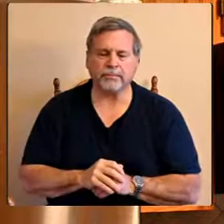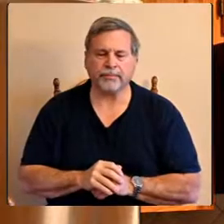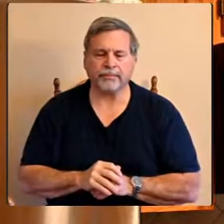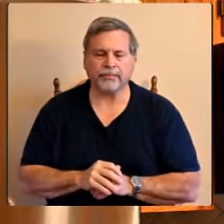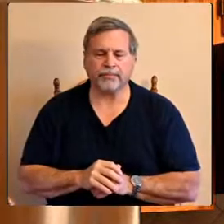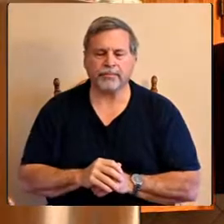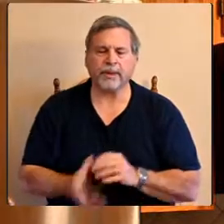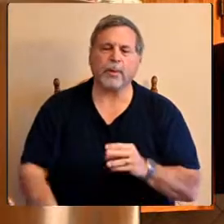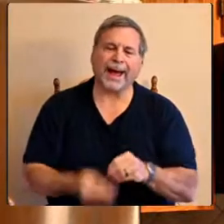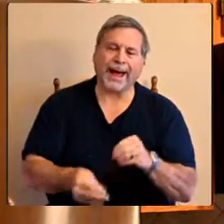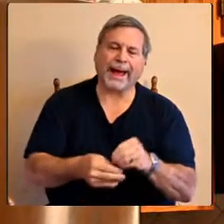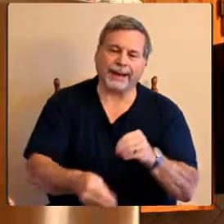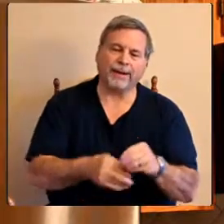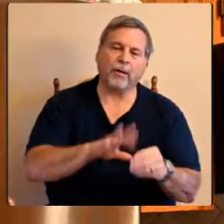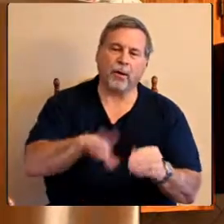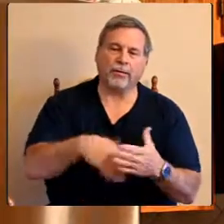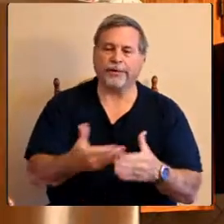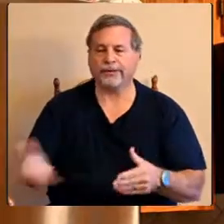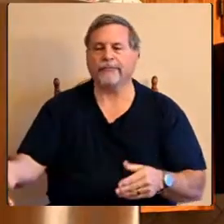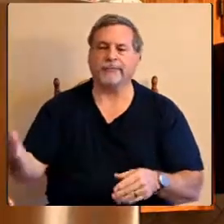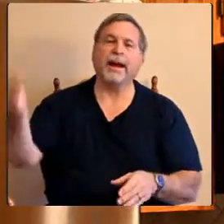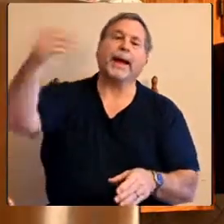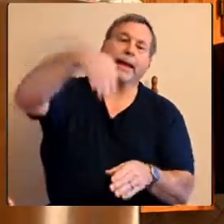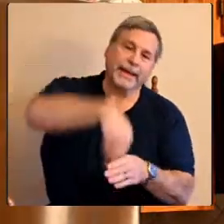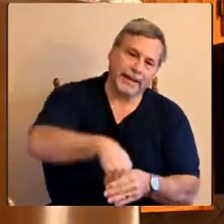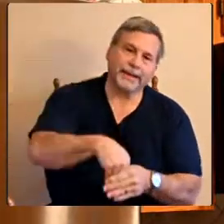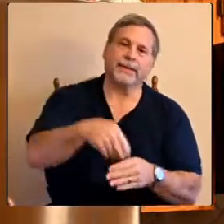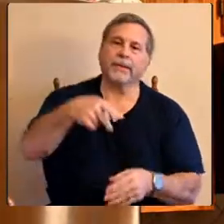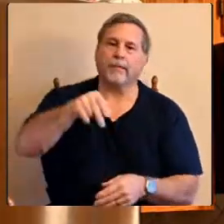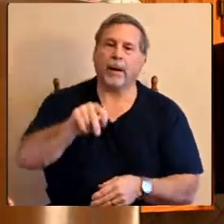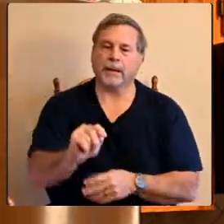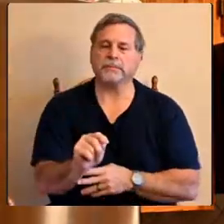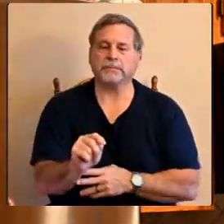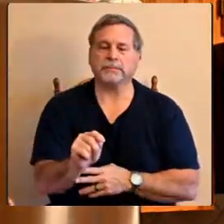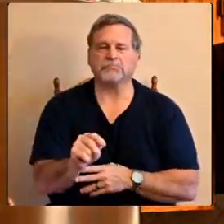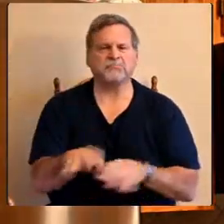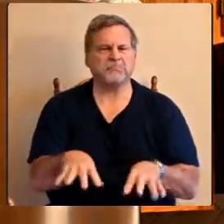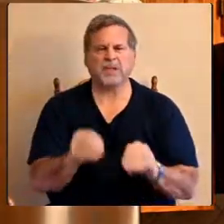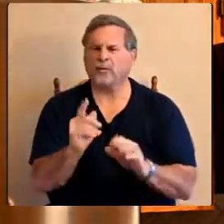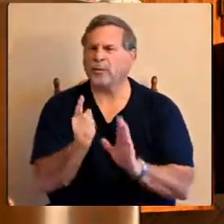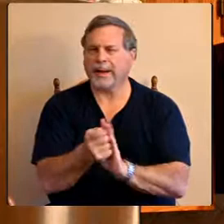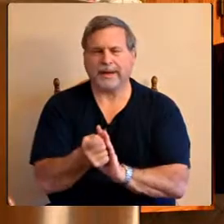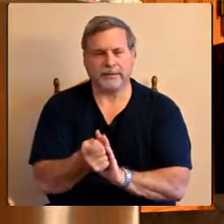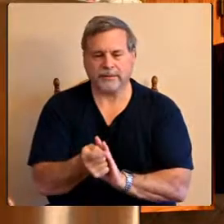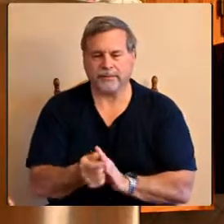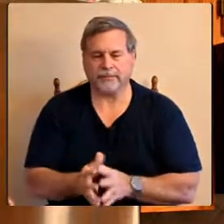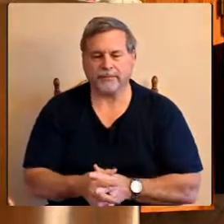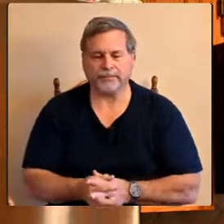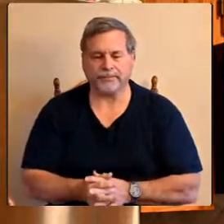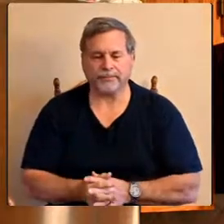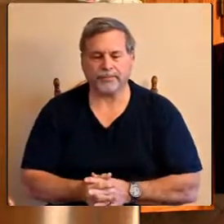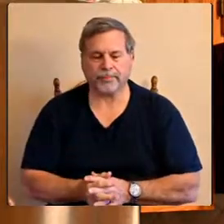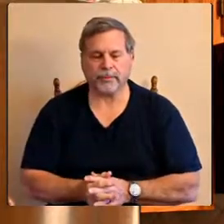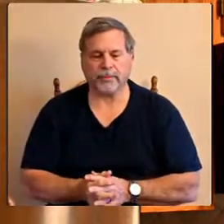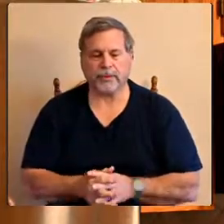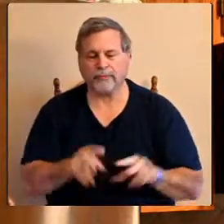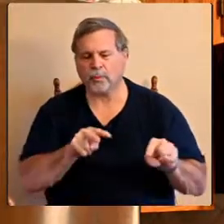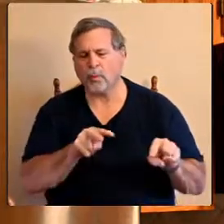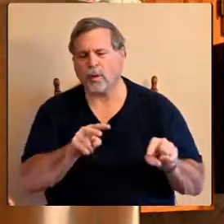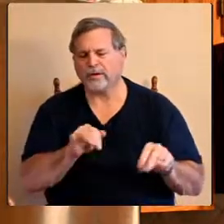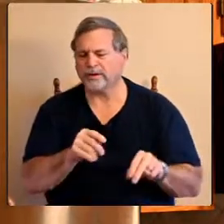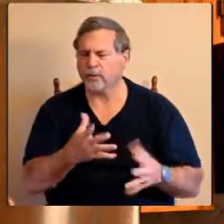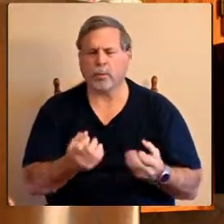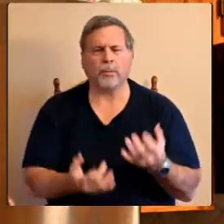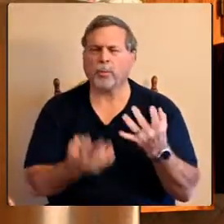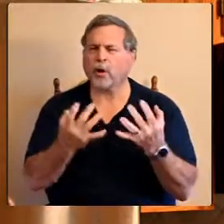we're going to add everything back to this. And this only takes a couple minutes to do. So just watch it.